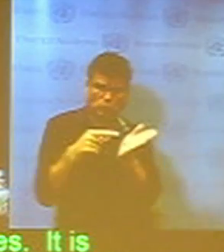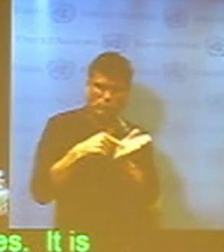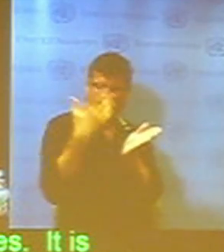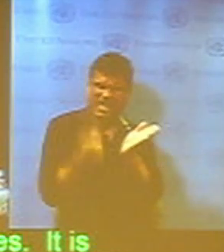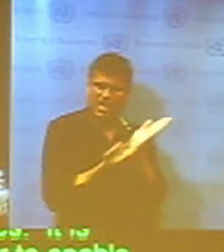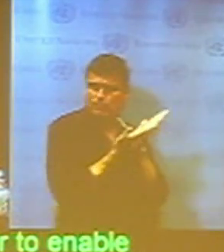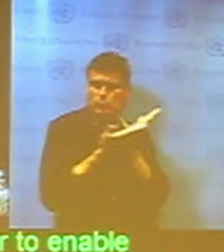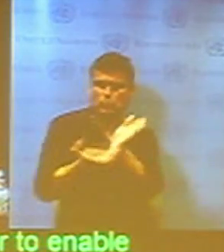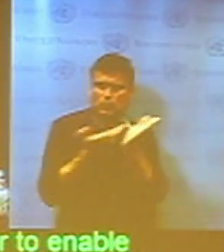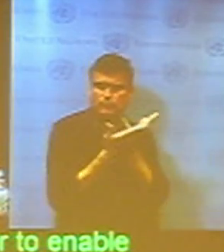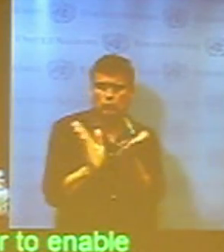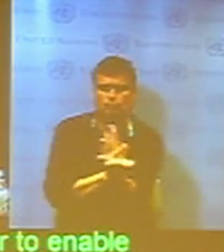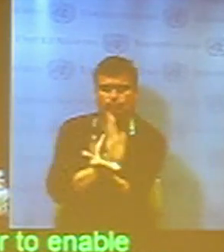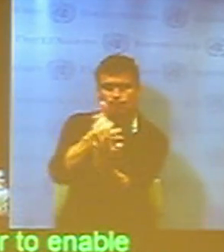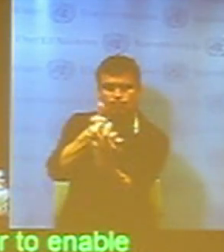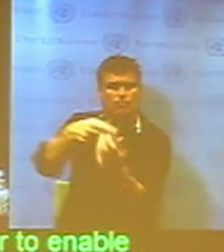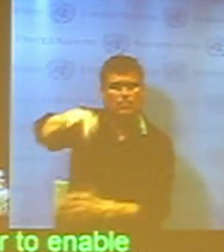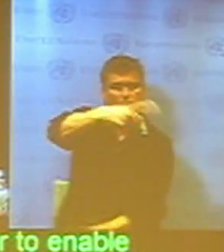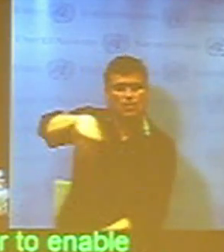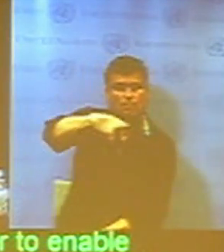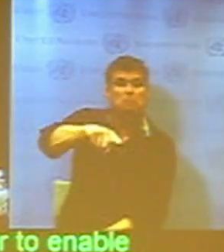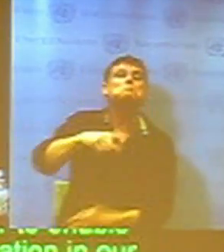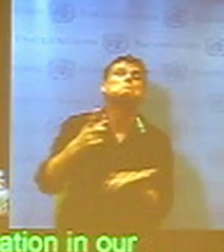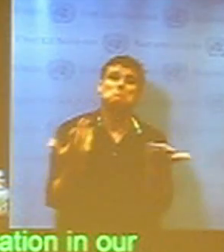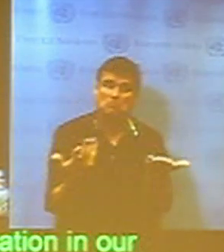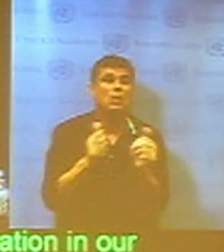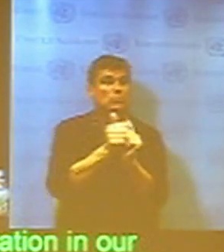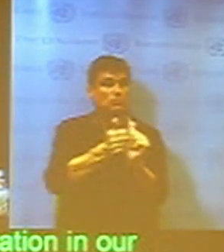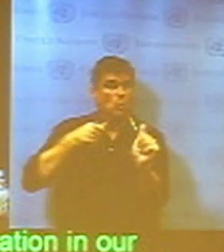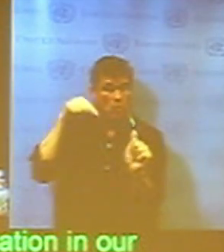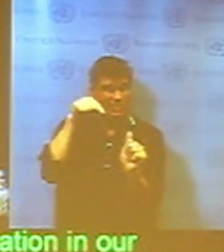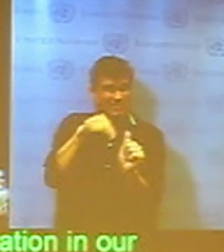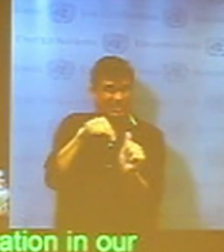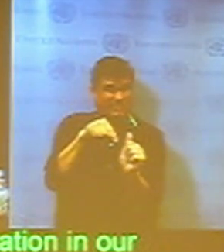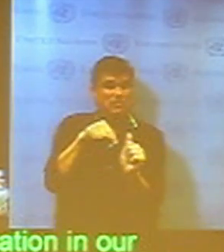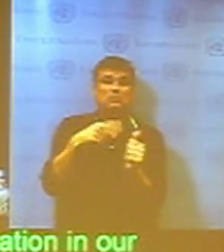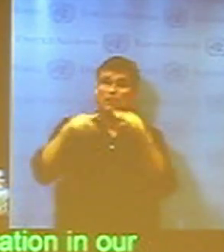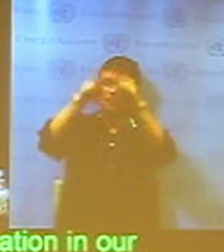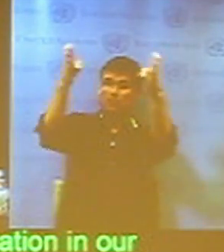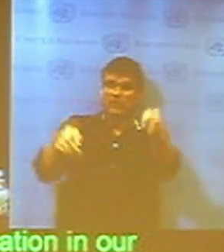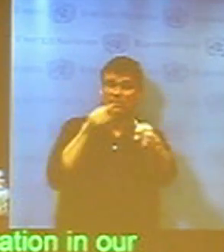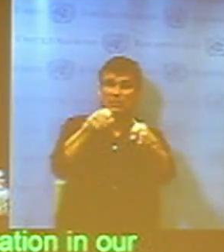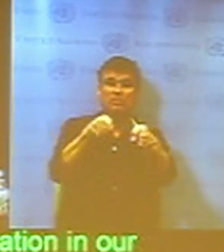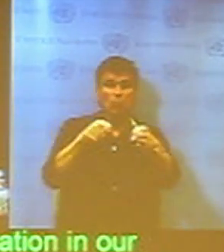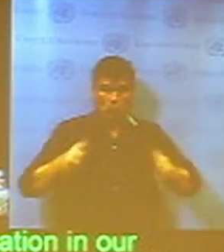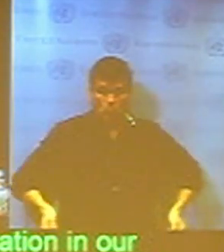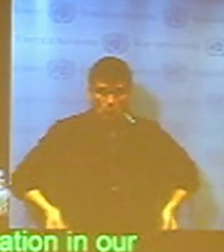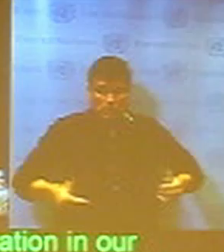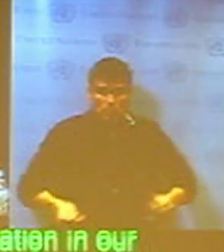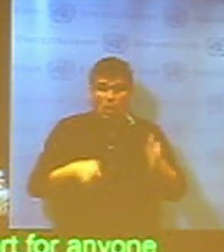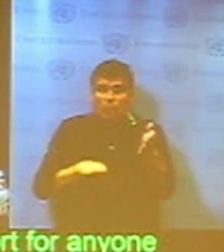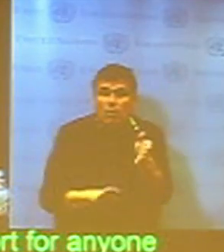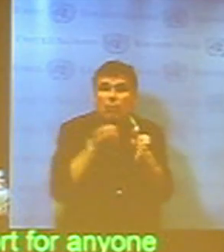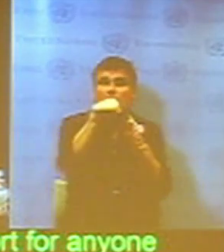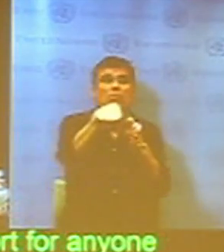anyone with impaired mobility. So that means ensuring that gymnasiums, pitches, and other sport facilities are accessible to people to come